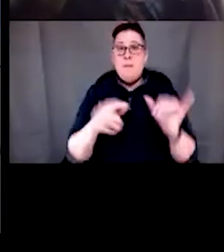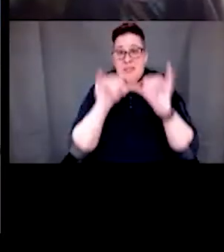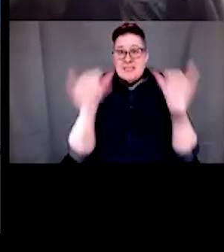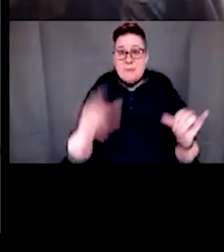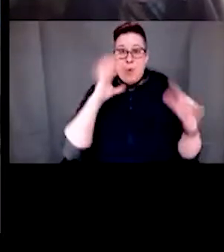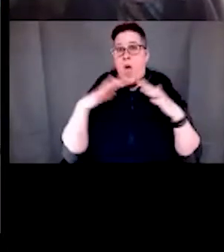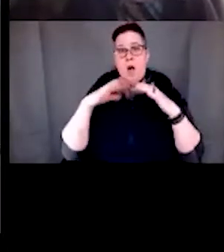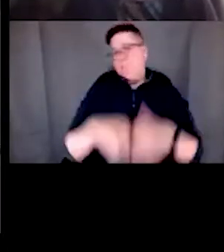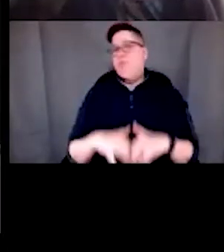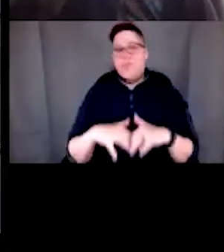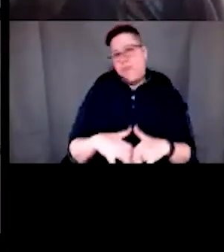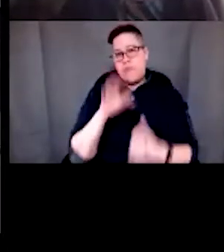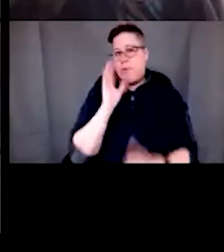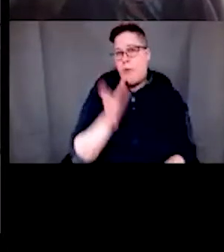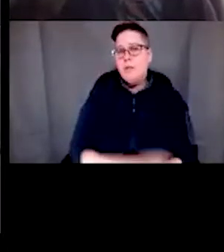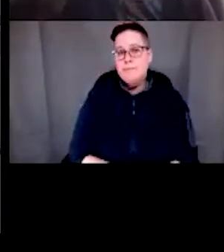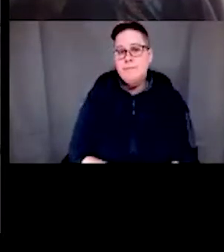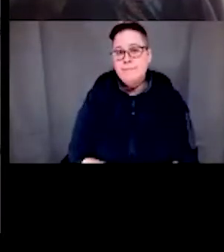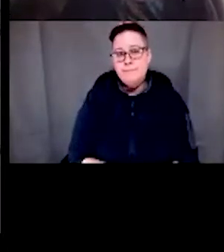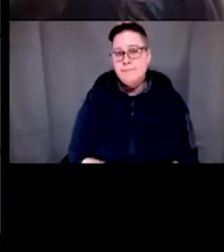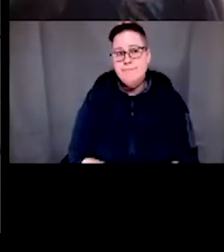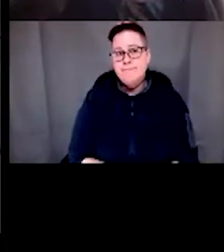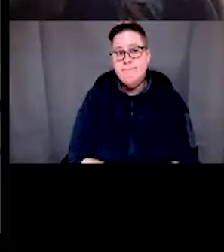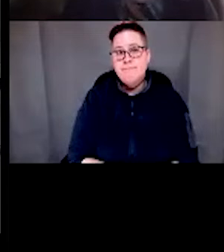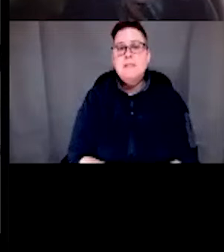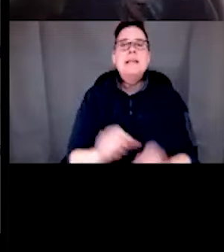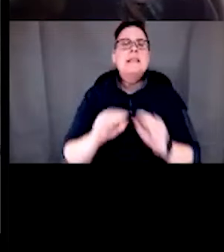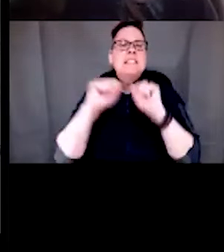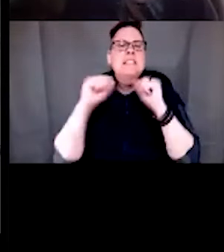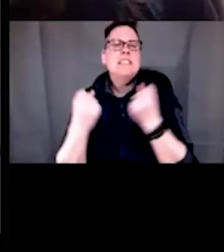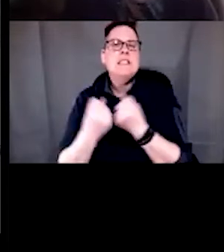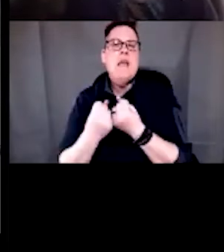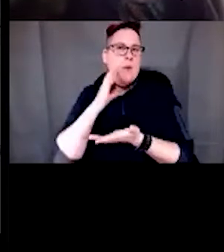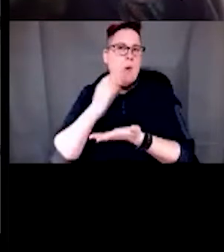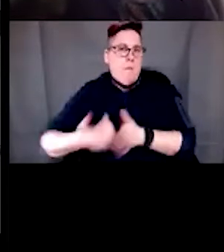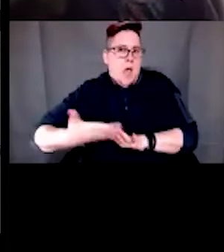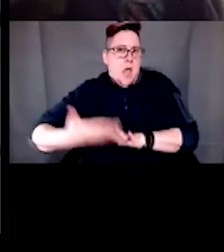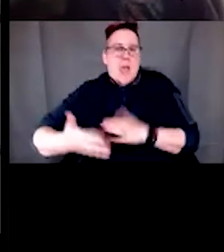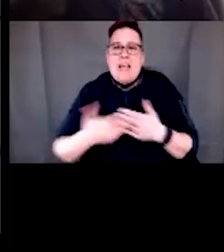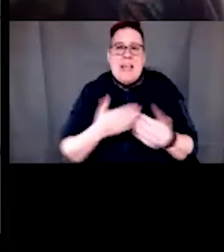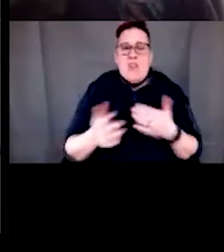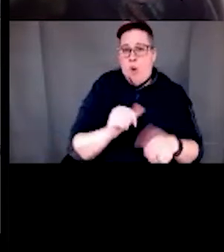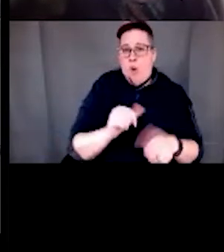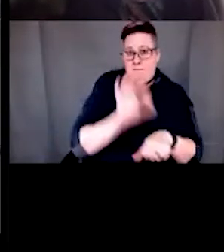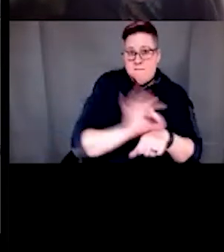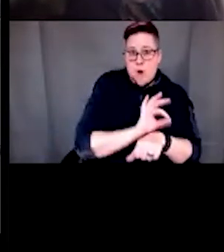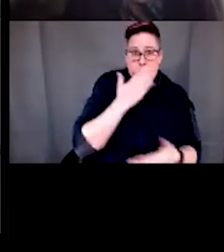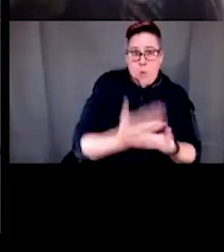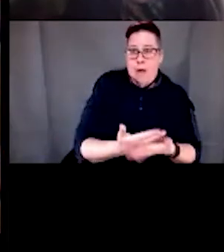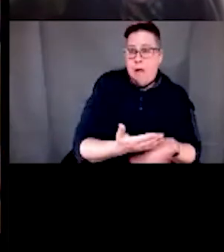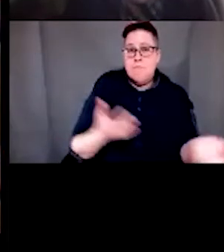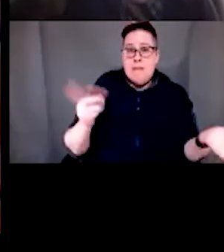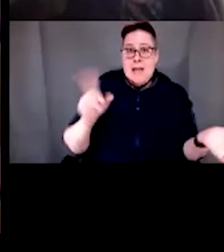collapse. The society often keeps us going even when we're highly dysfunctional because they need us,